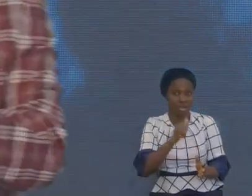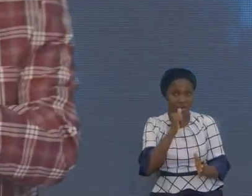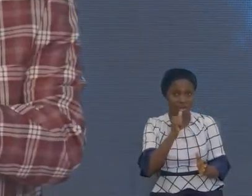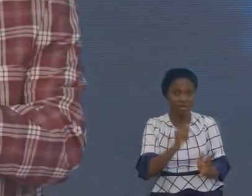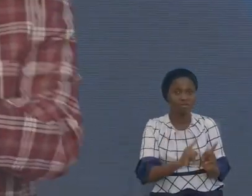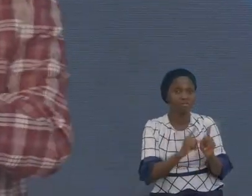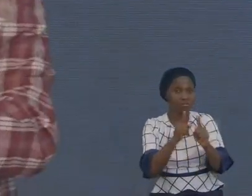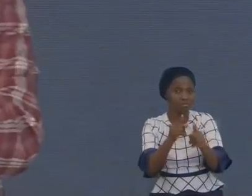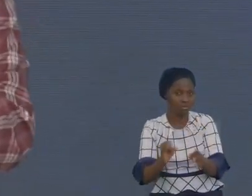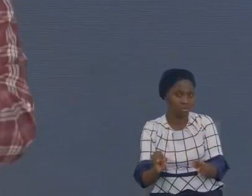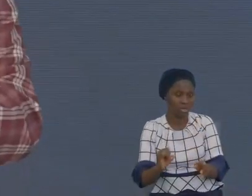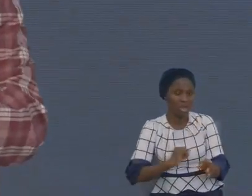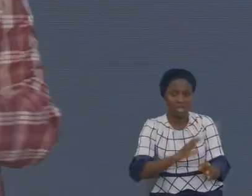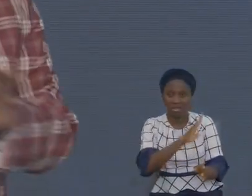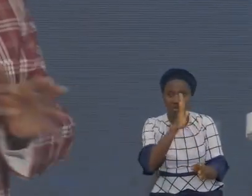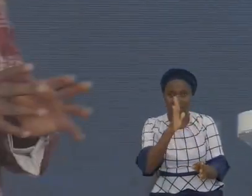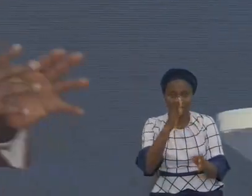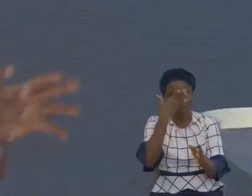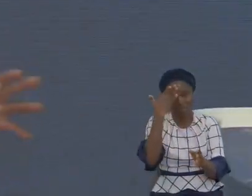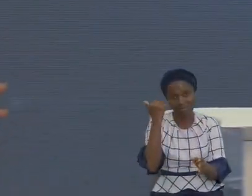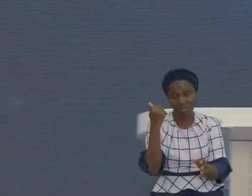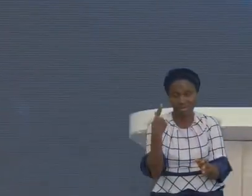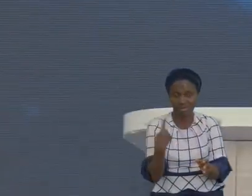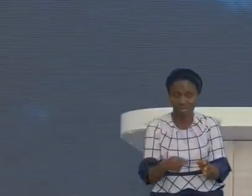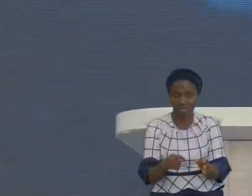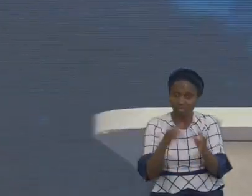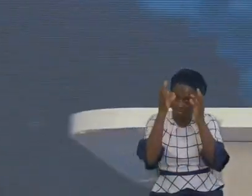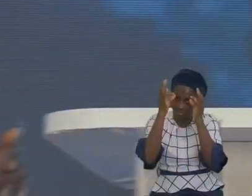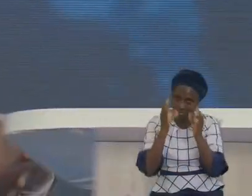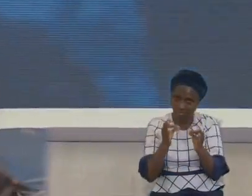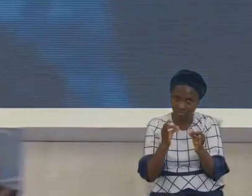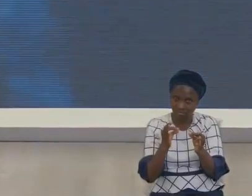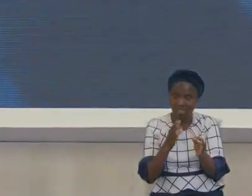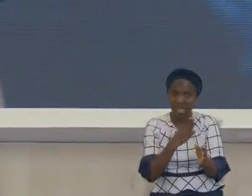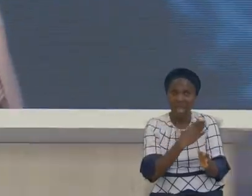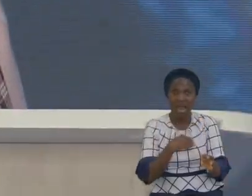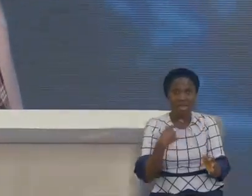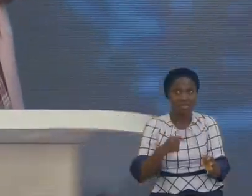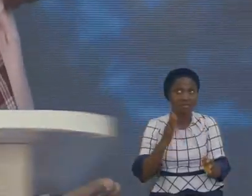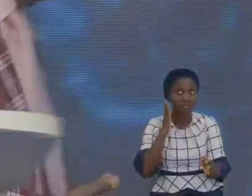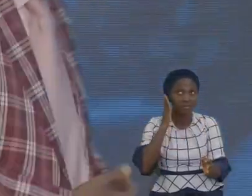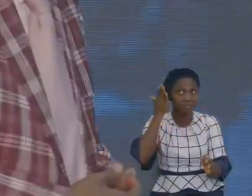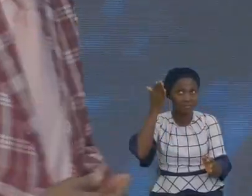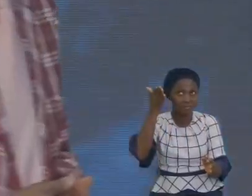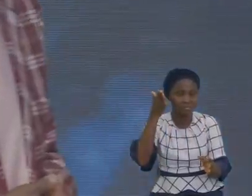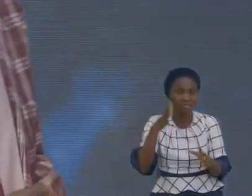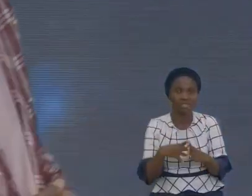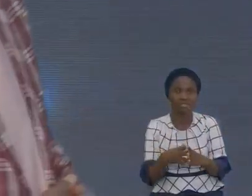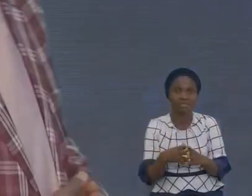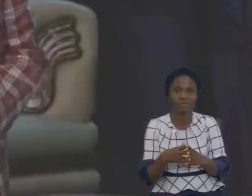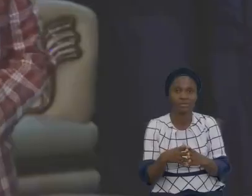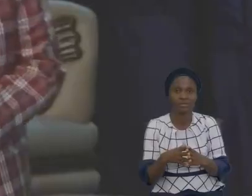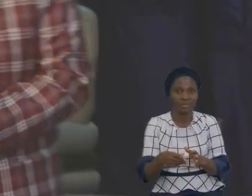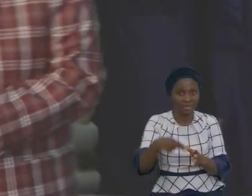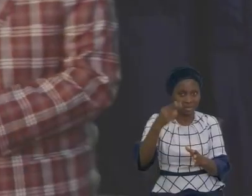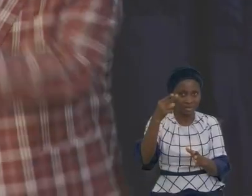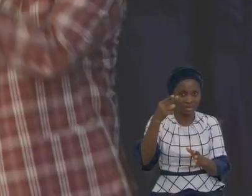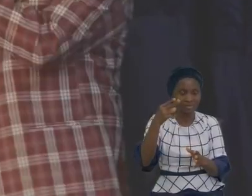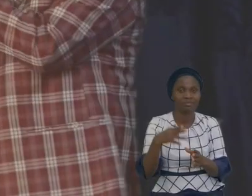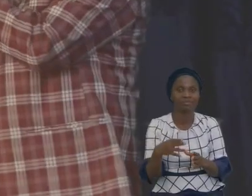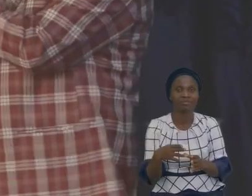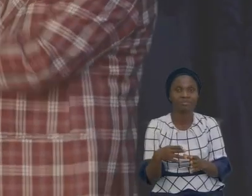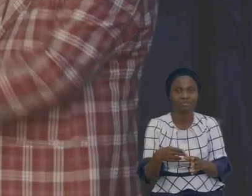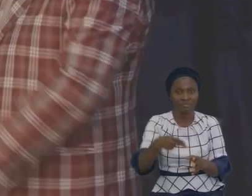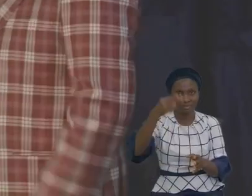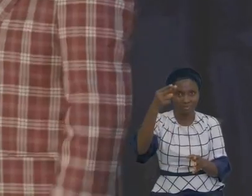the destination. Higher, higher, higher.